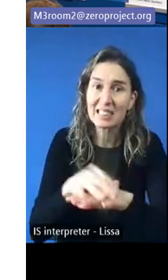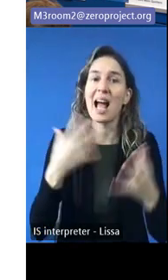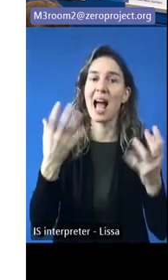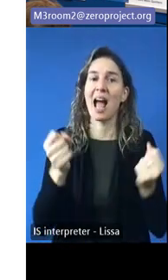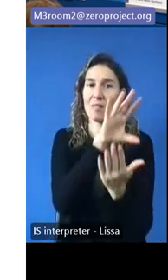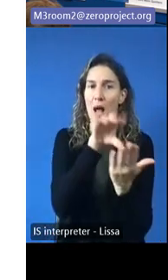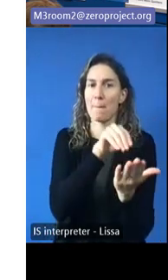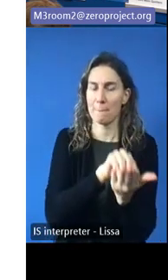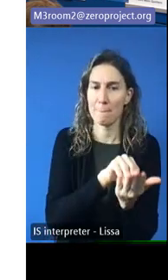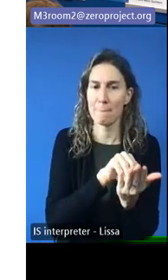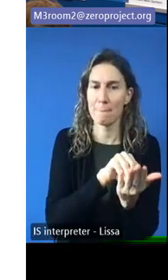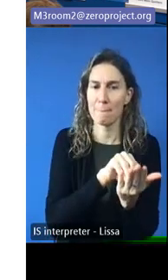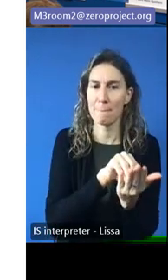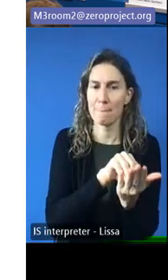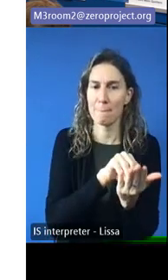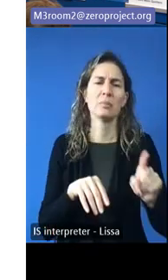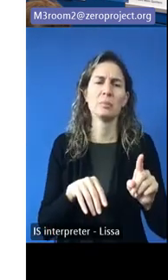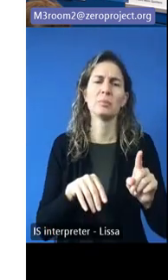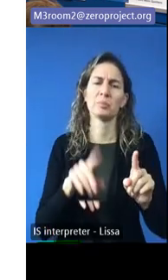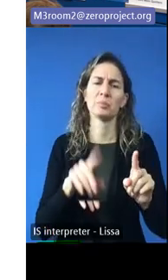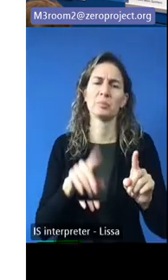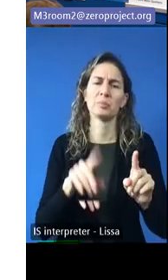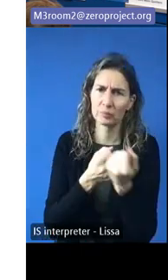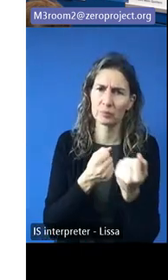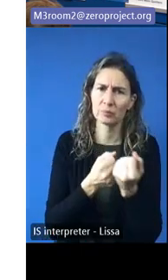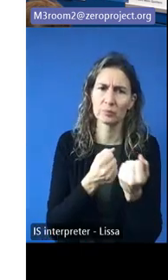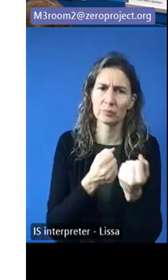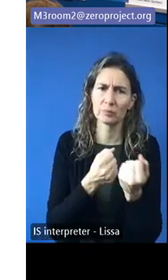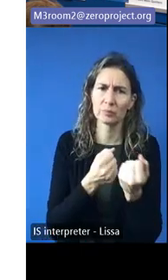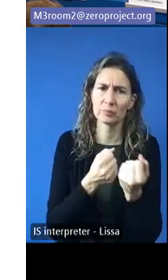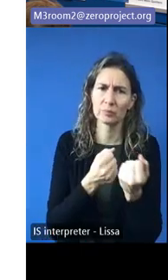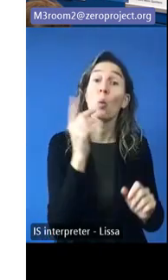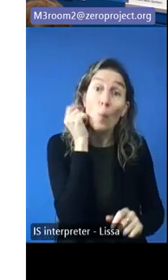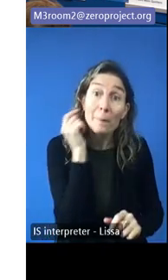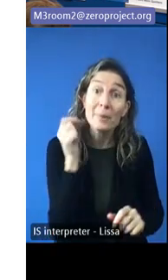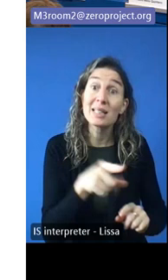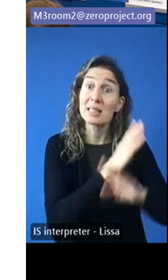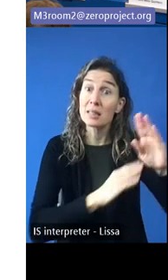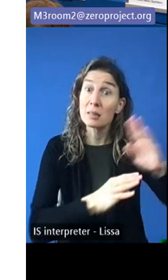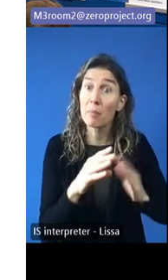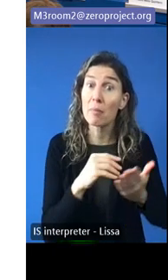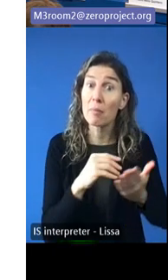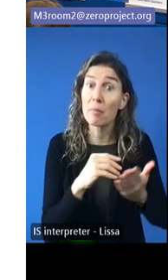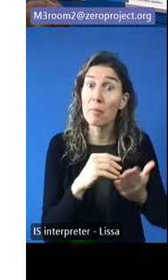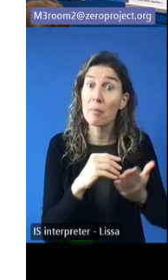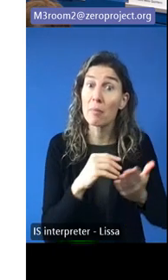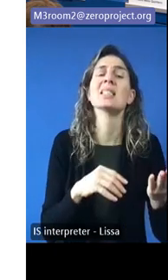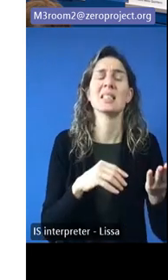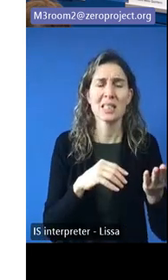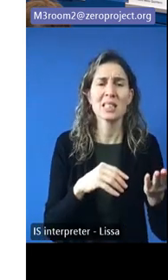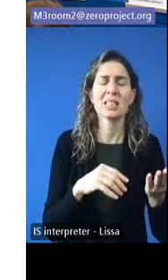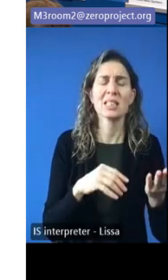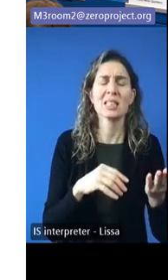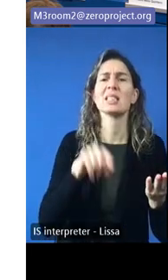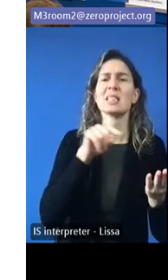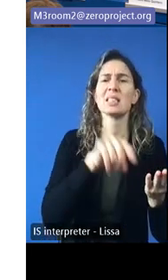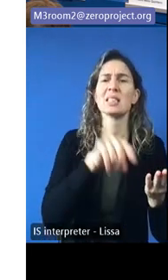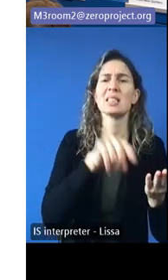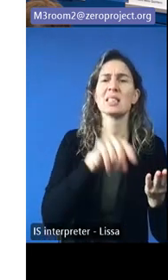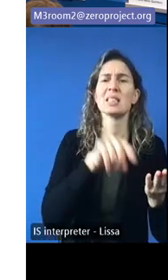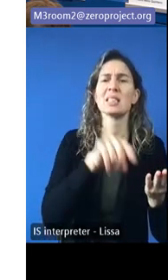of and attention to violence against women with disabilities. It was born a response to the sexy violence experienced